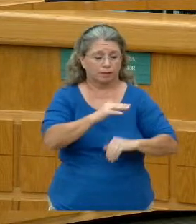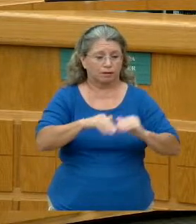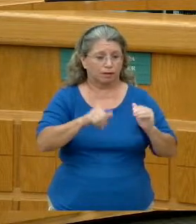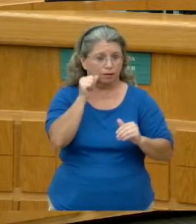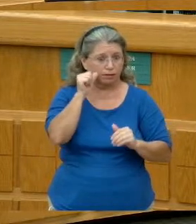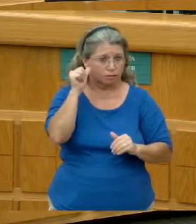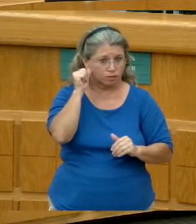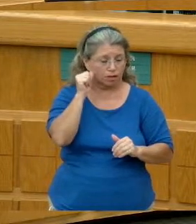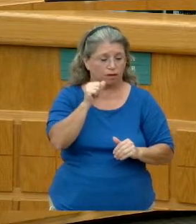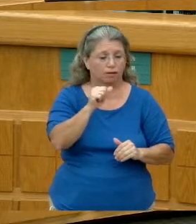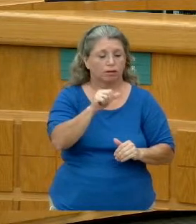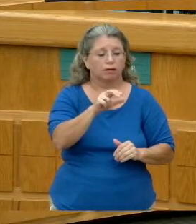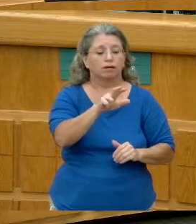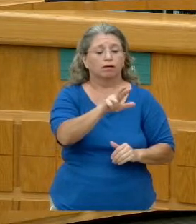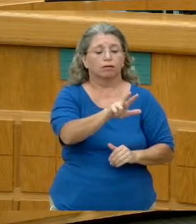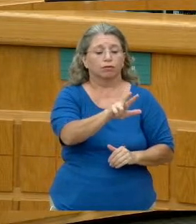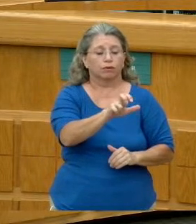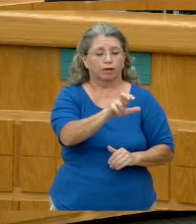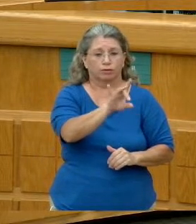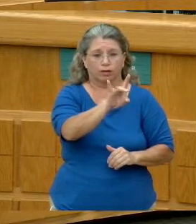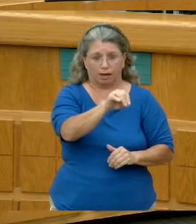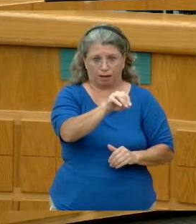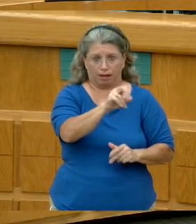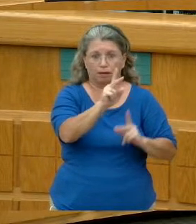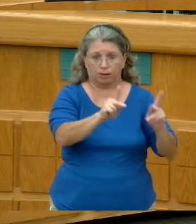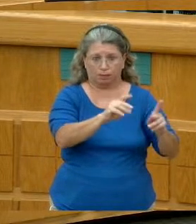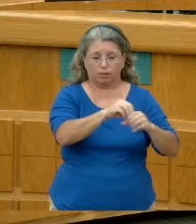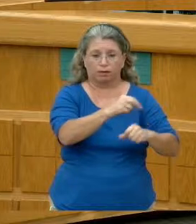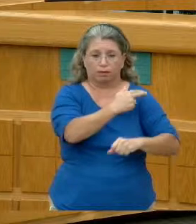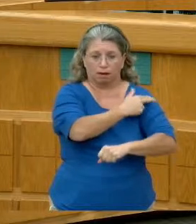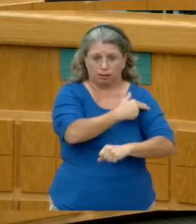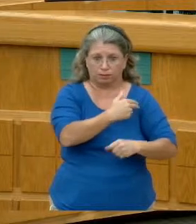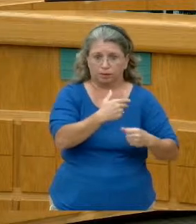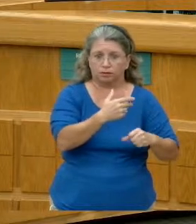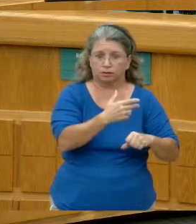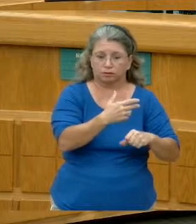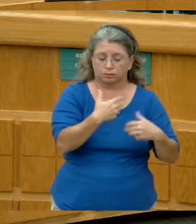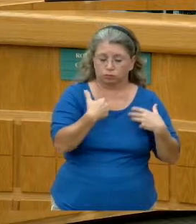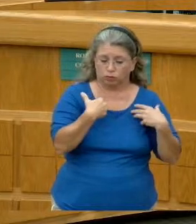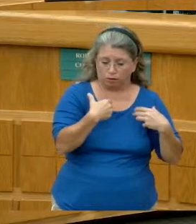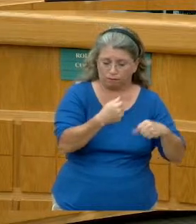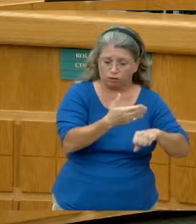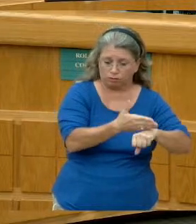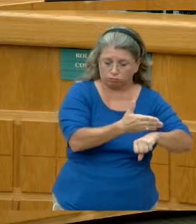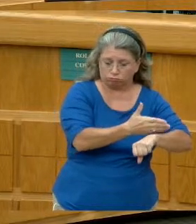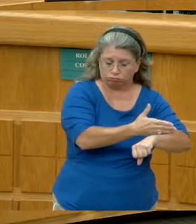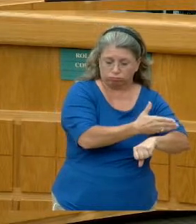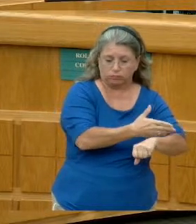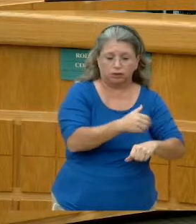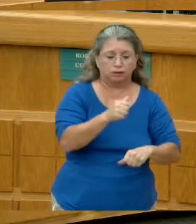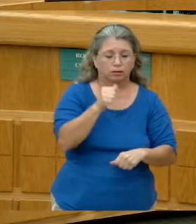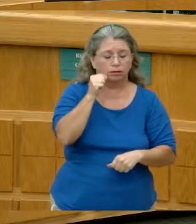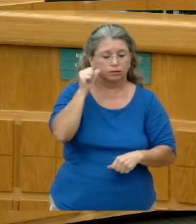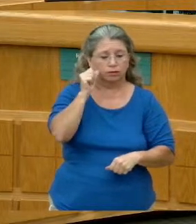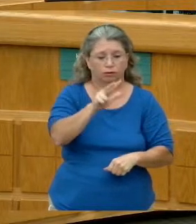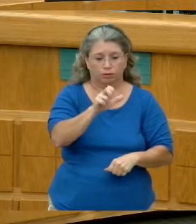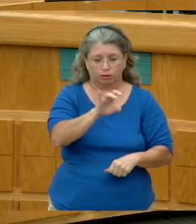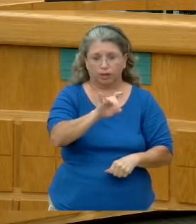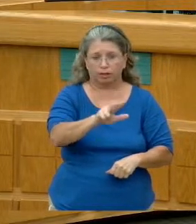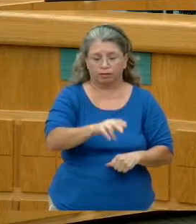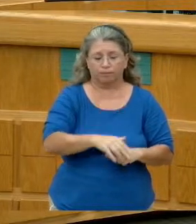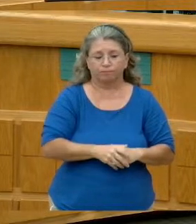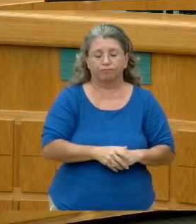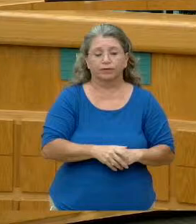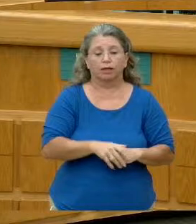a total of 380 that are in the hospital recovering. And yesterday, Sunday, there was 383. Of